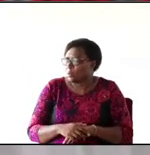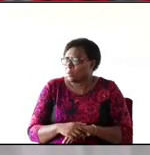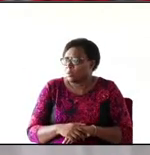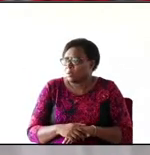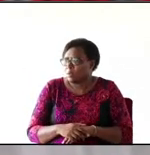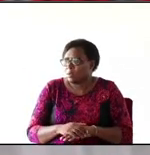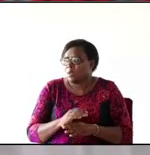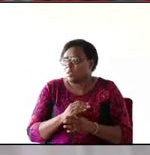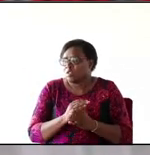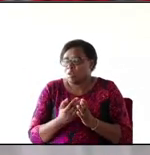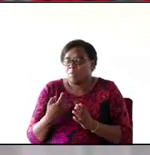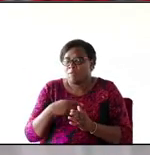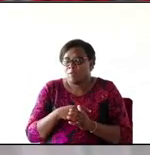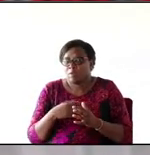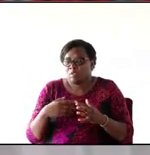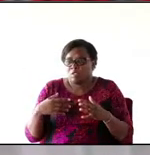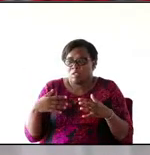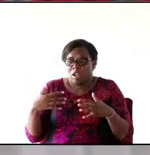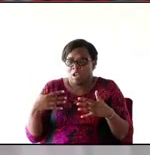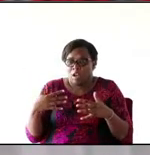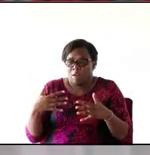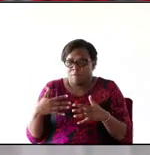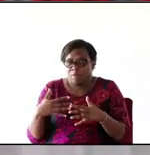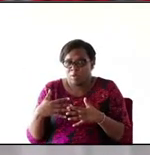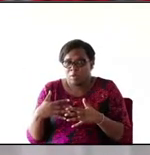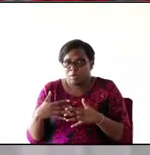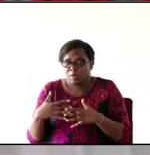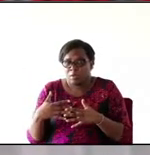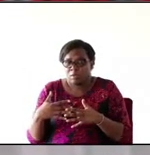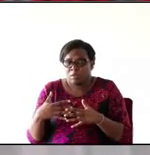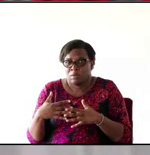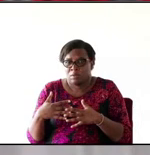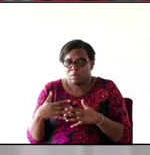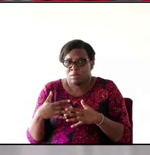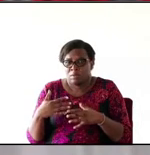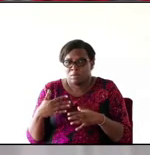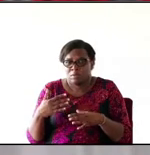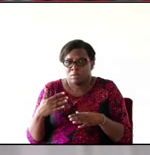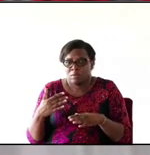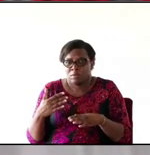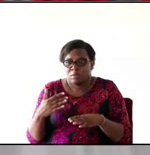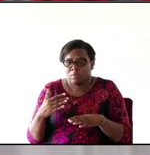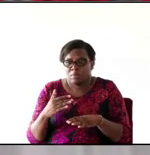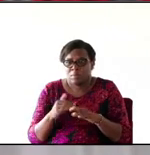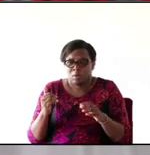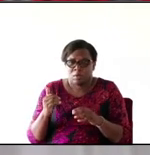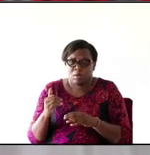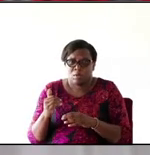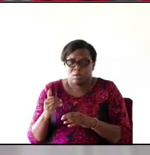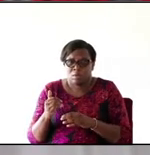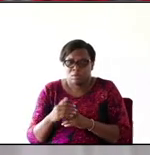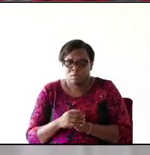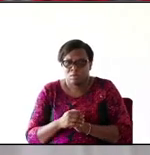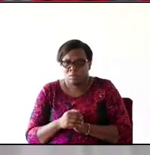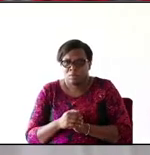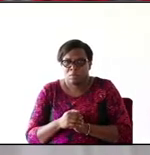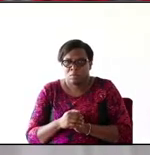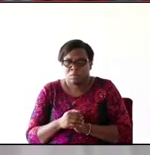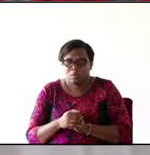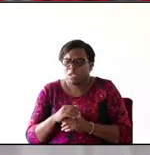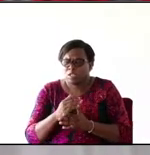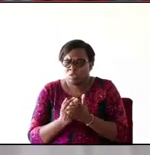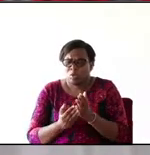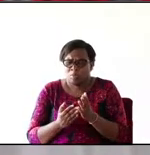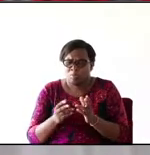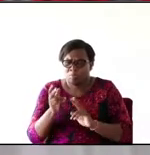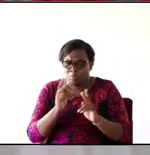being called beep beep, like the politician in St. Mary a couple years ago was called beep beep because the community felt that every time he